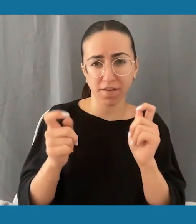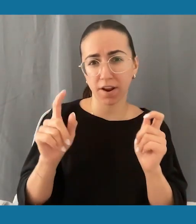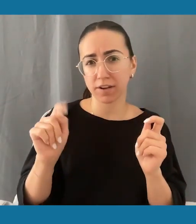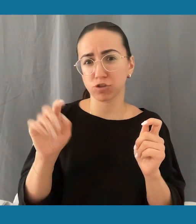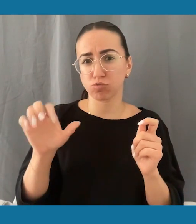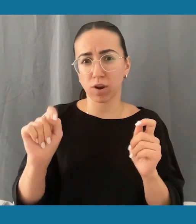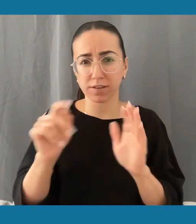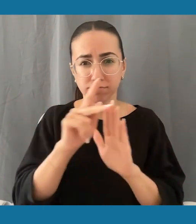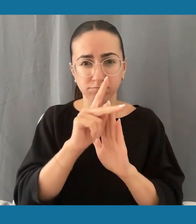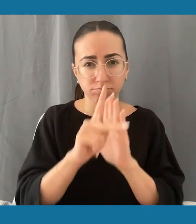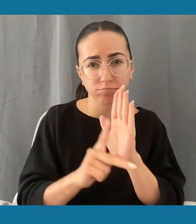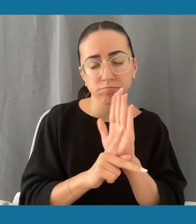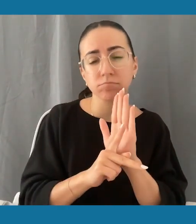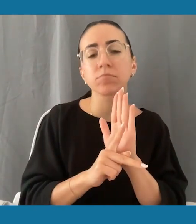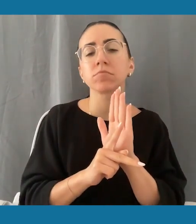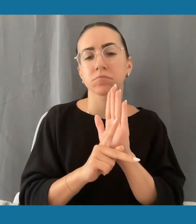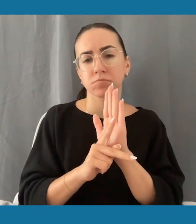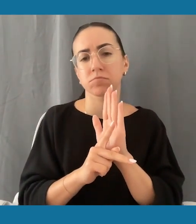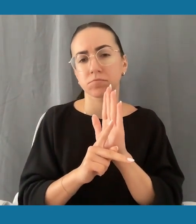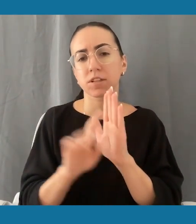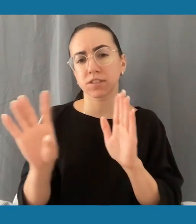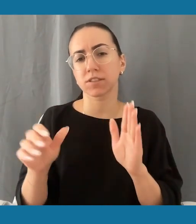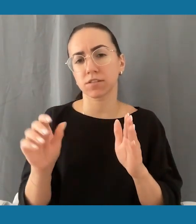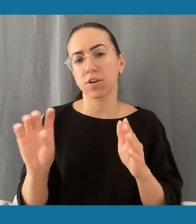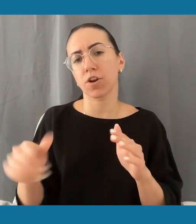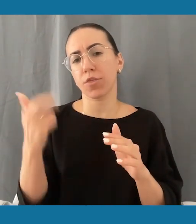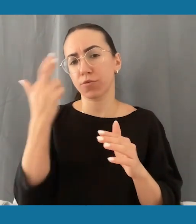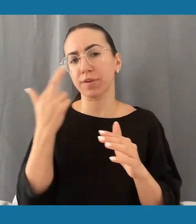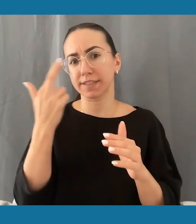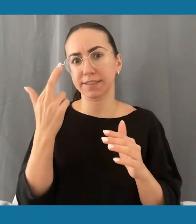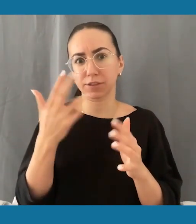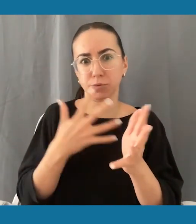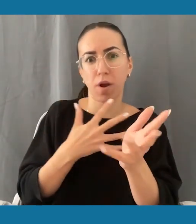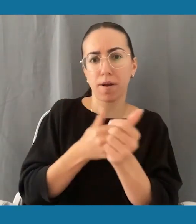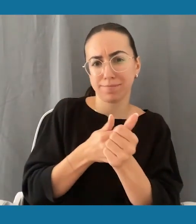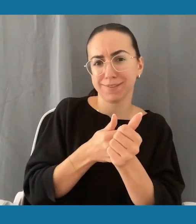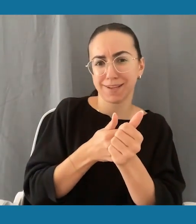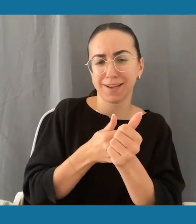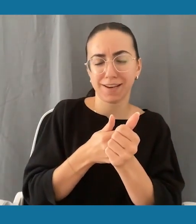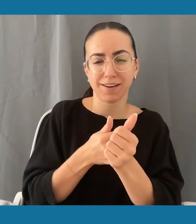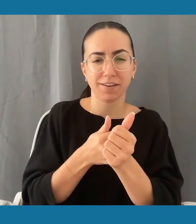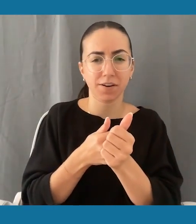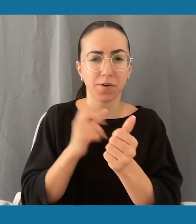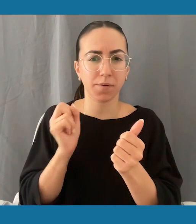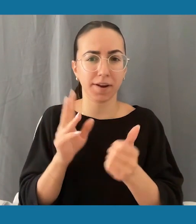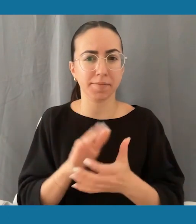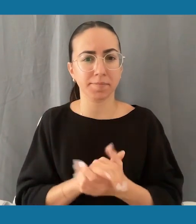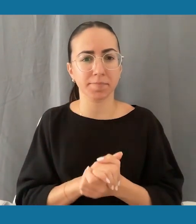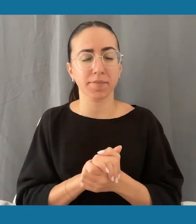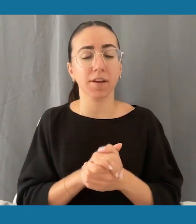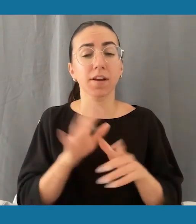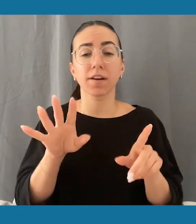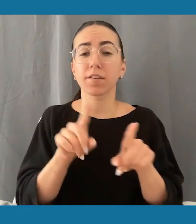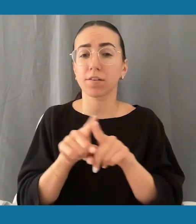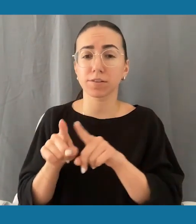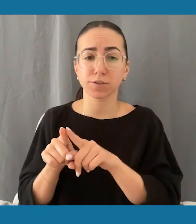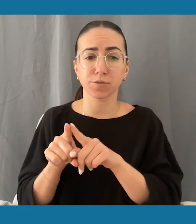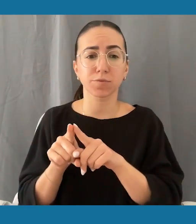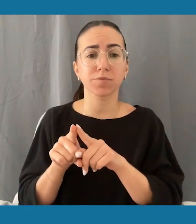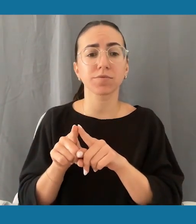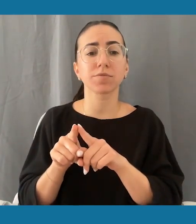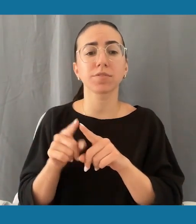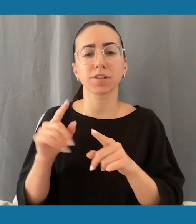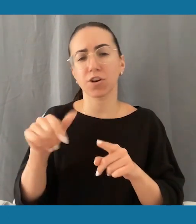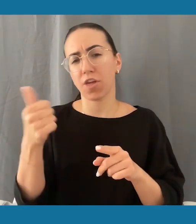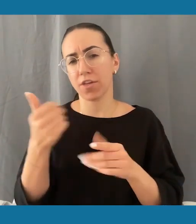that would be another triggering event for looking at the trust and possibly updating it. And by the way, this speaks to another thing which we didn't touch